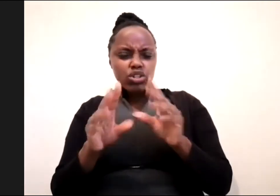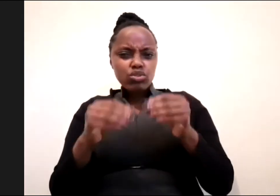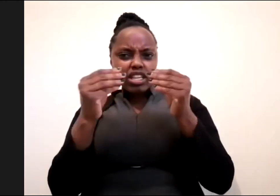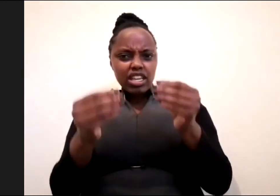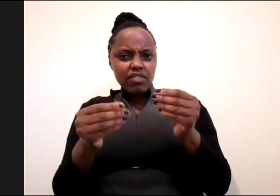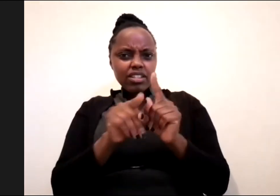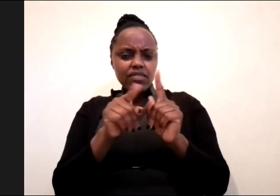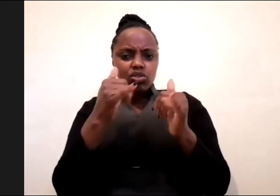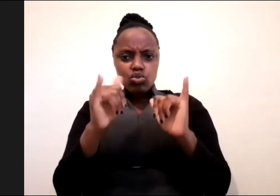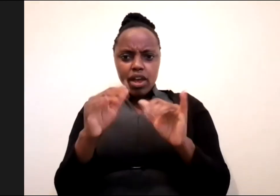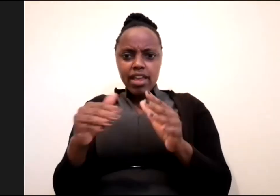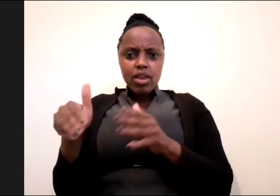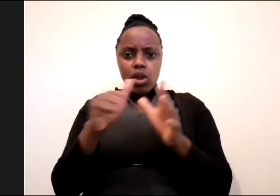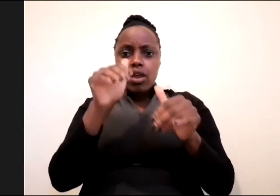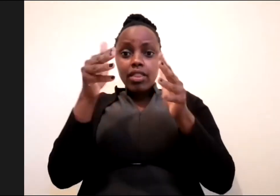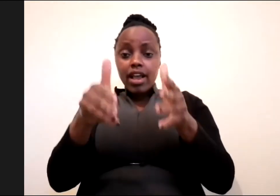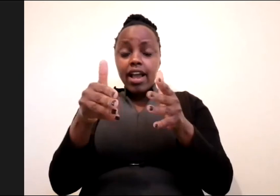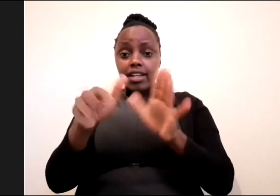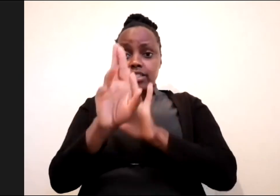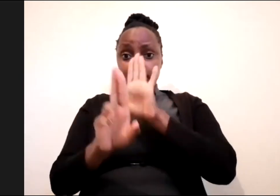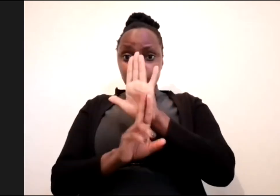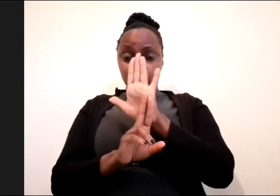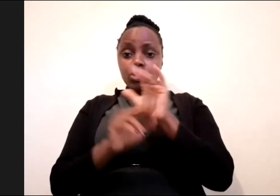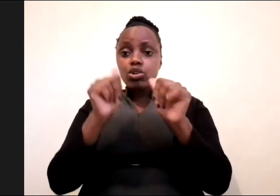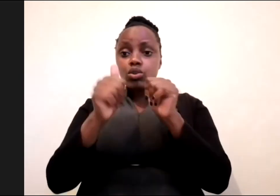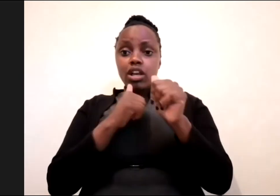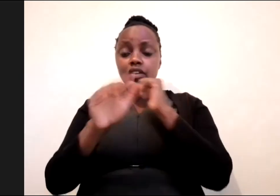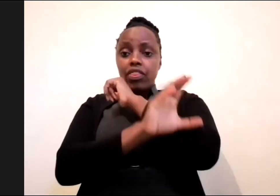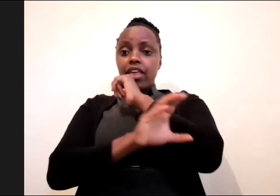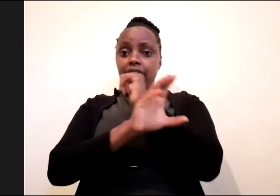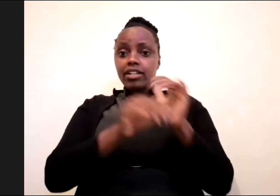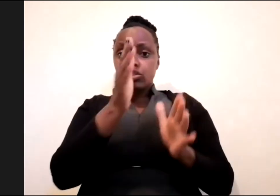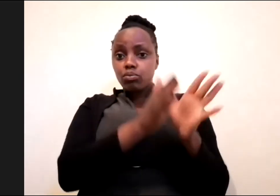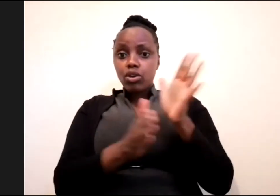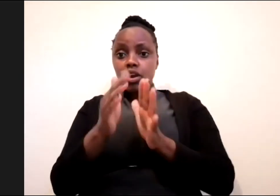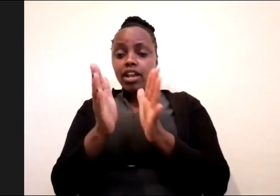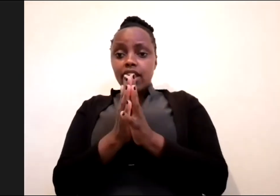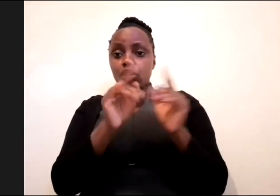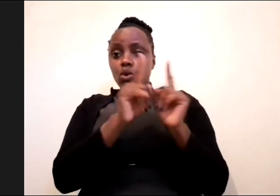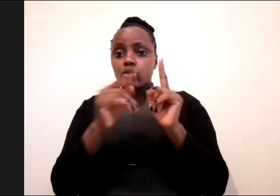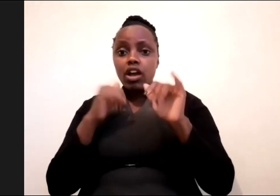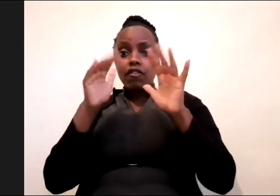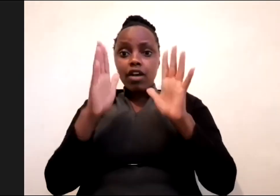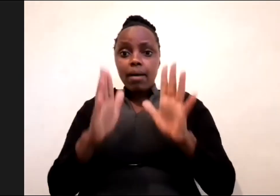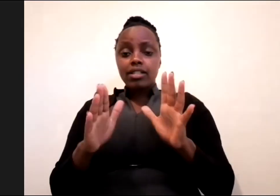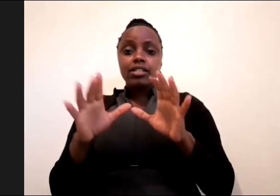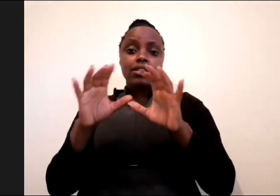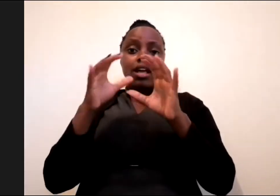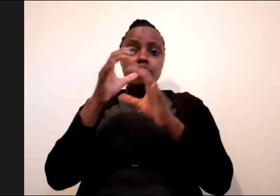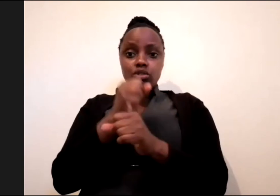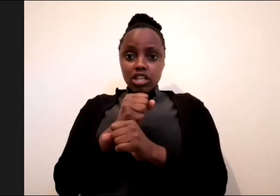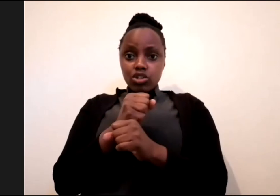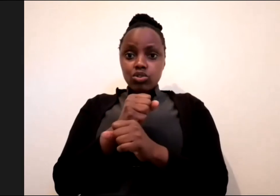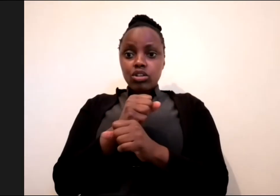two ways in the current regulations or in the third countries to be organized. There was farmers associations in terms of